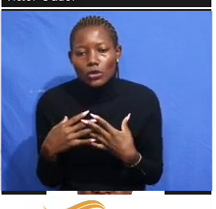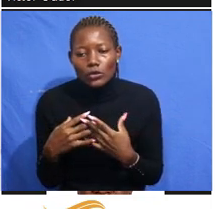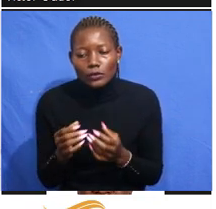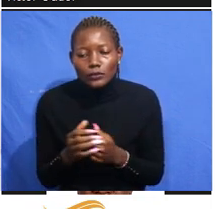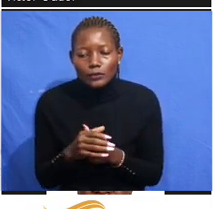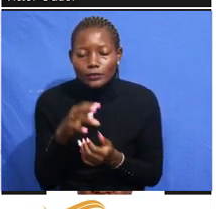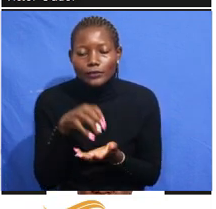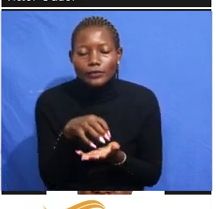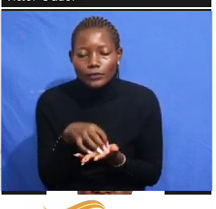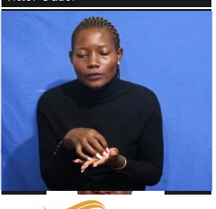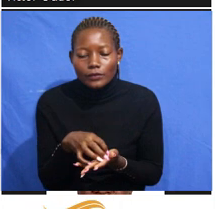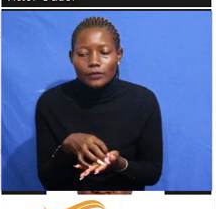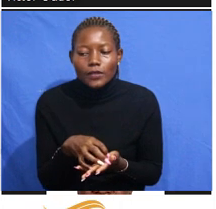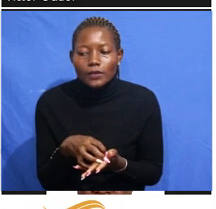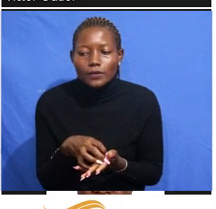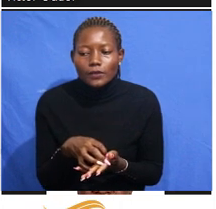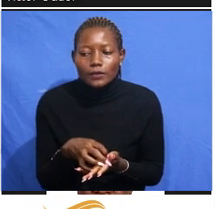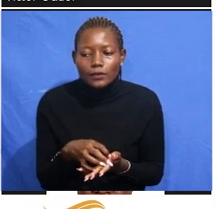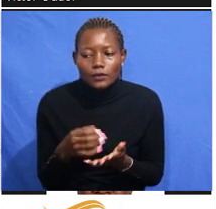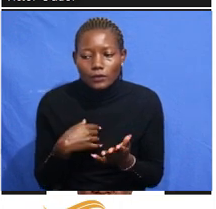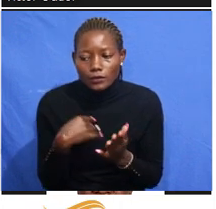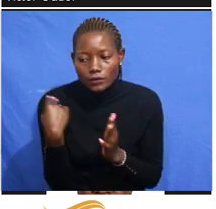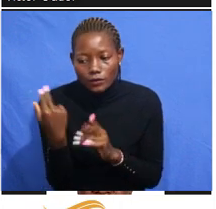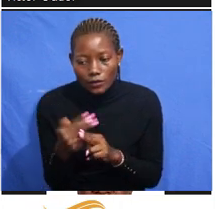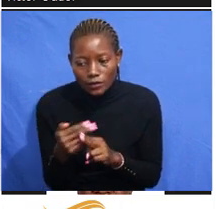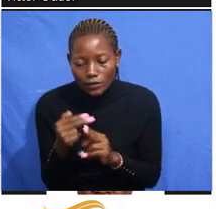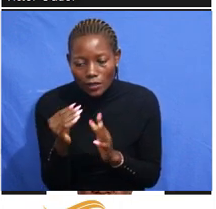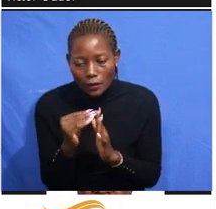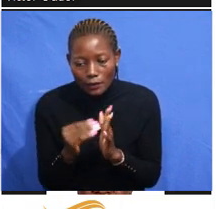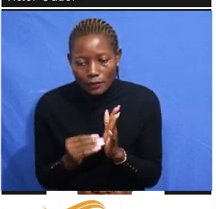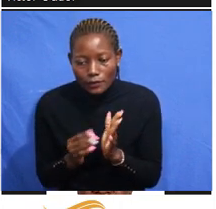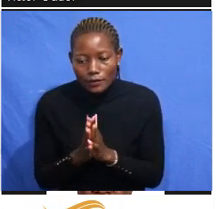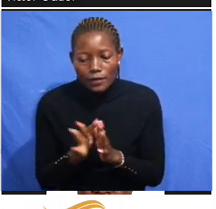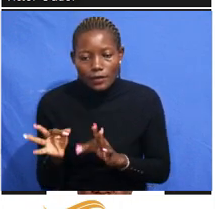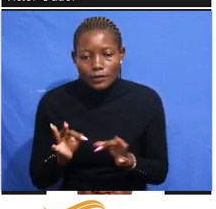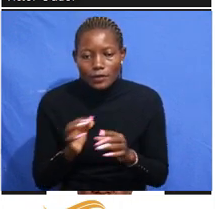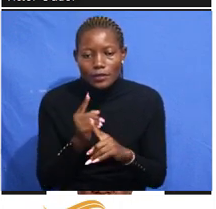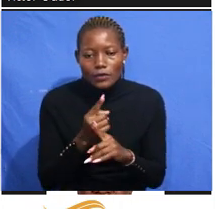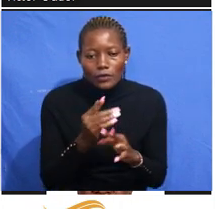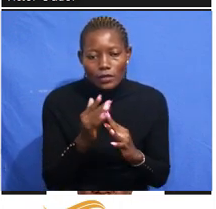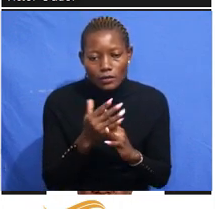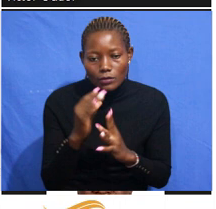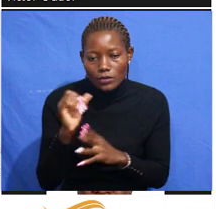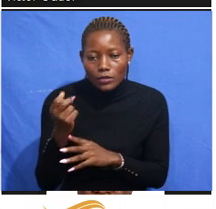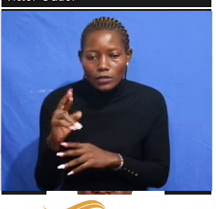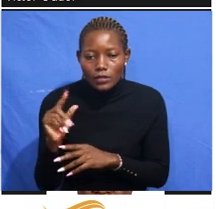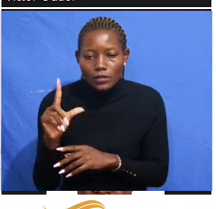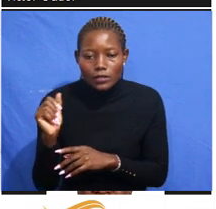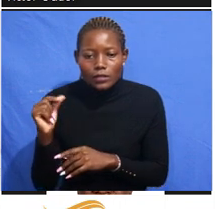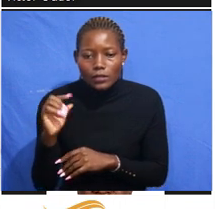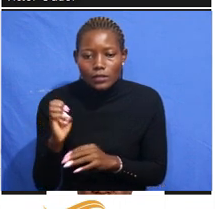situation. So there, I'm just itemizing the difference between cartilage and bone.